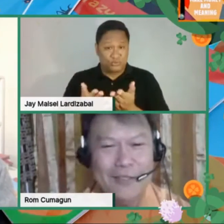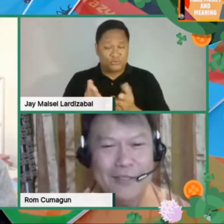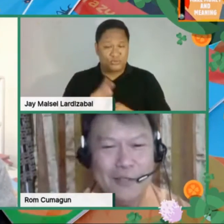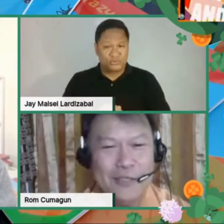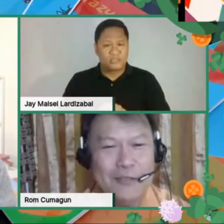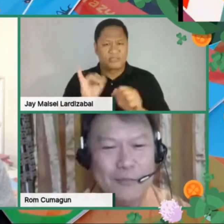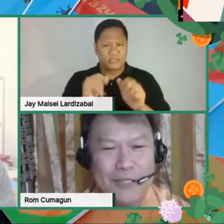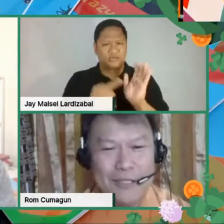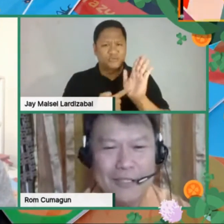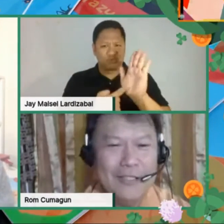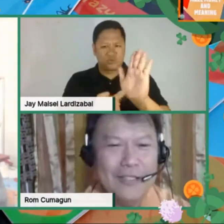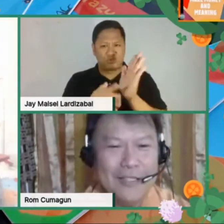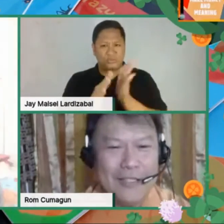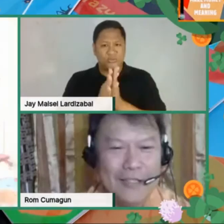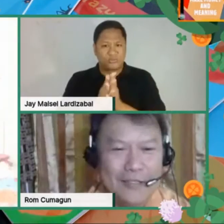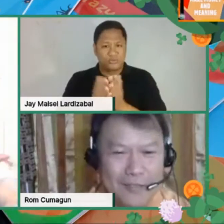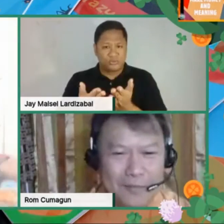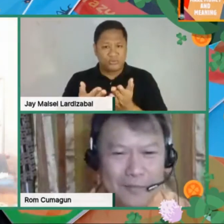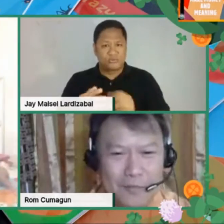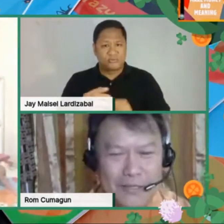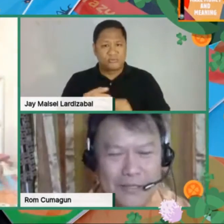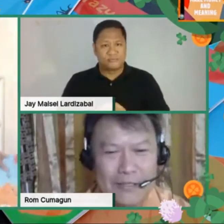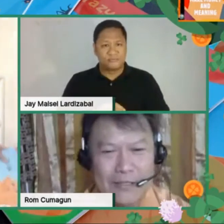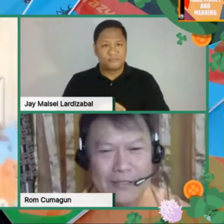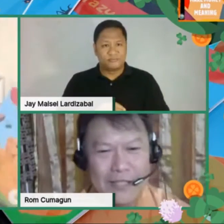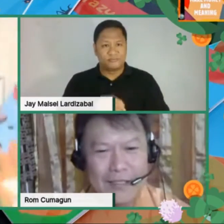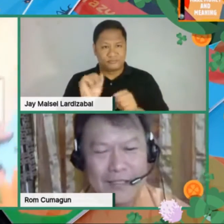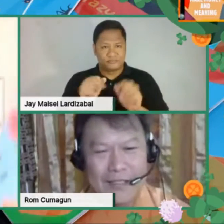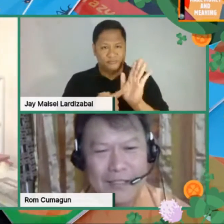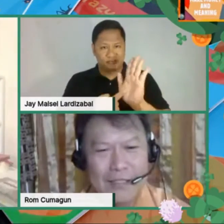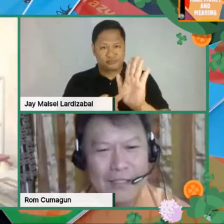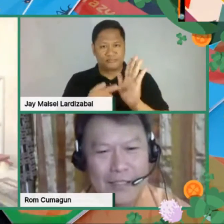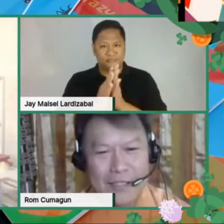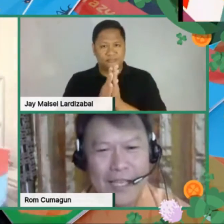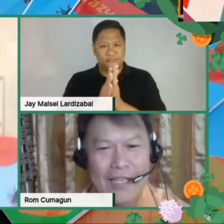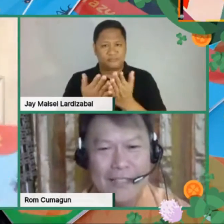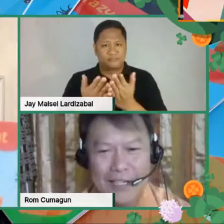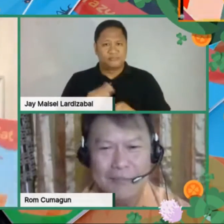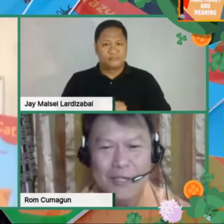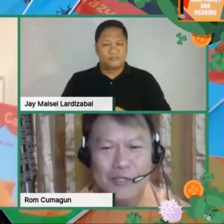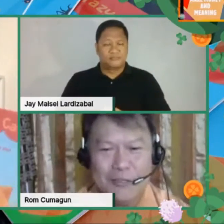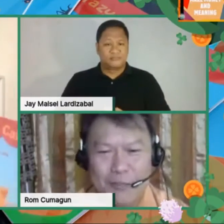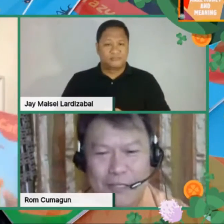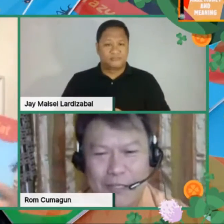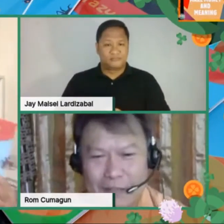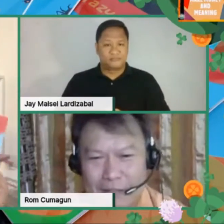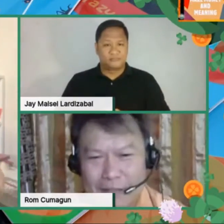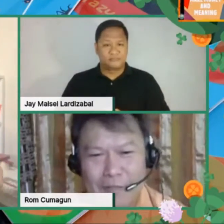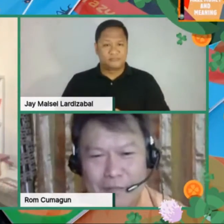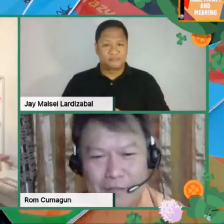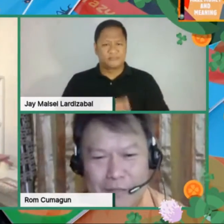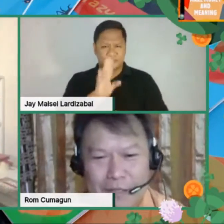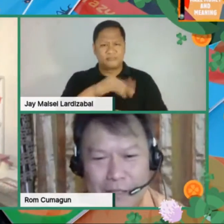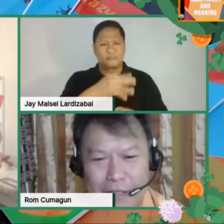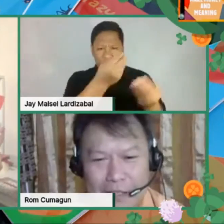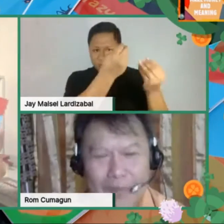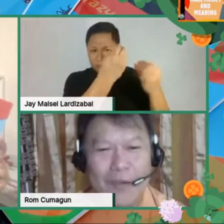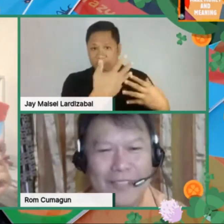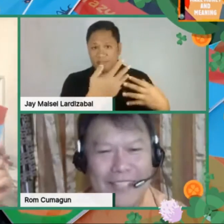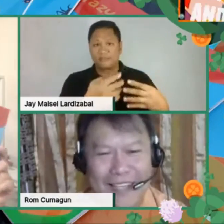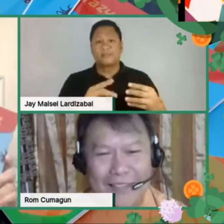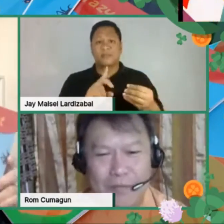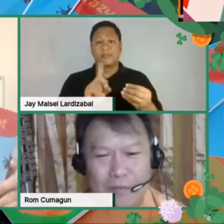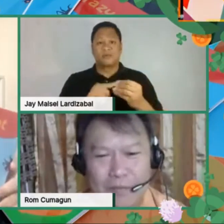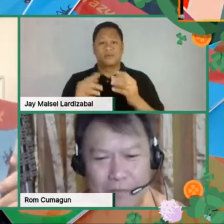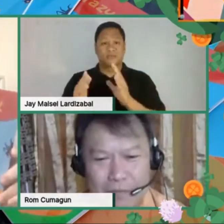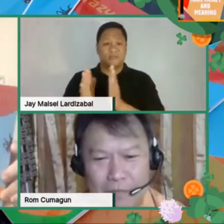book? Can you show us your book? Can you? Okay. Um, Yeah, this tell is us my, about your book. lalayo ako. Yeah.